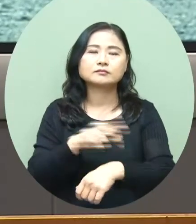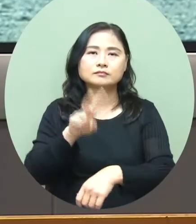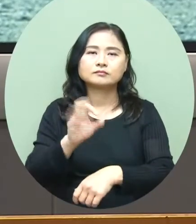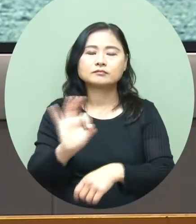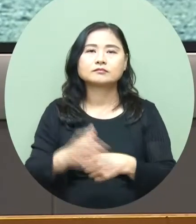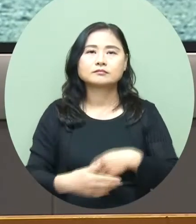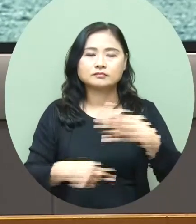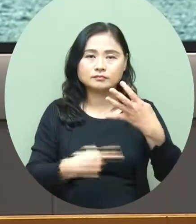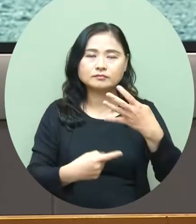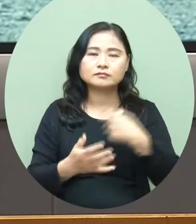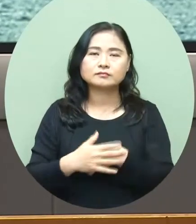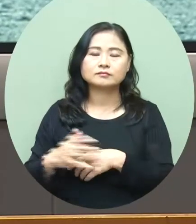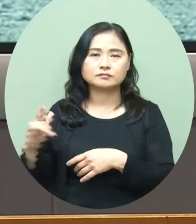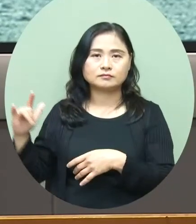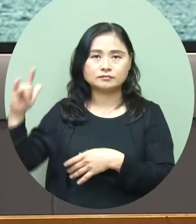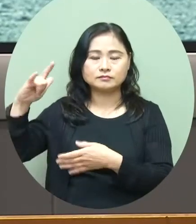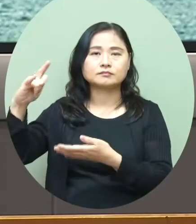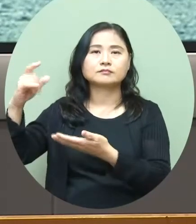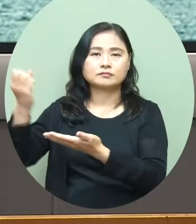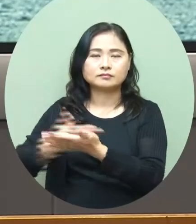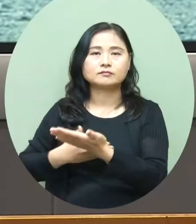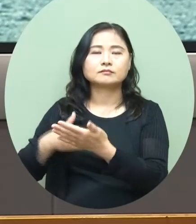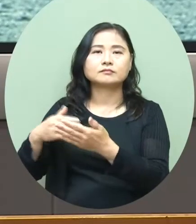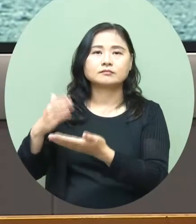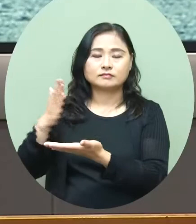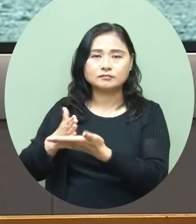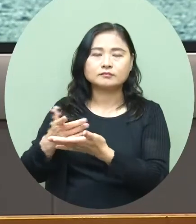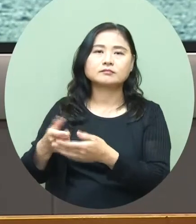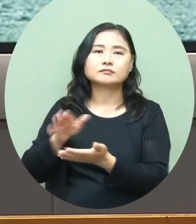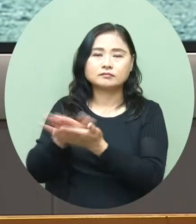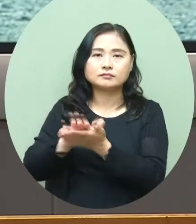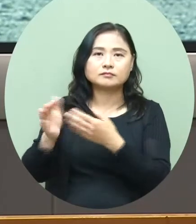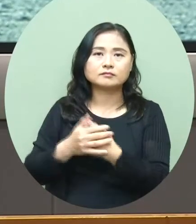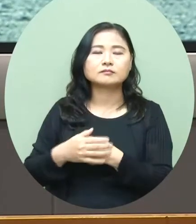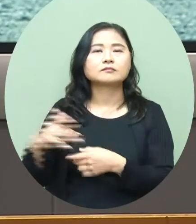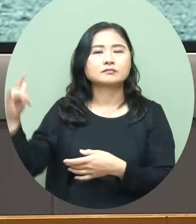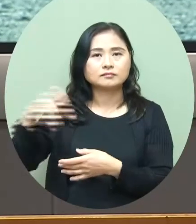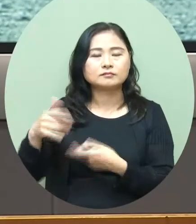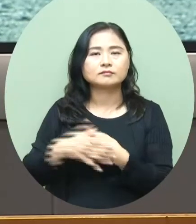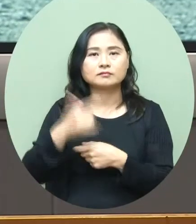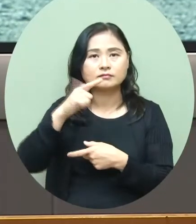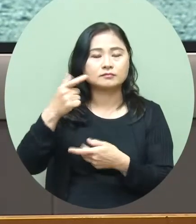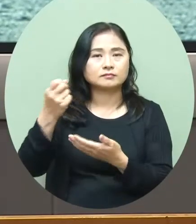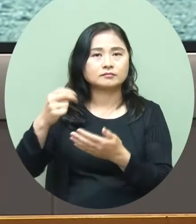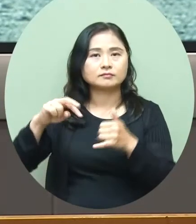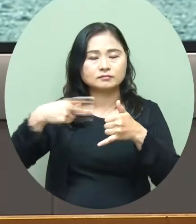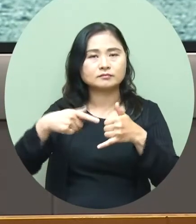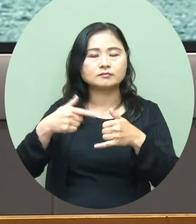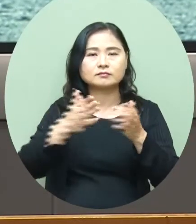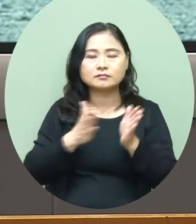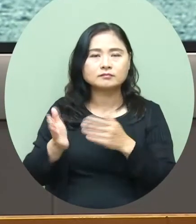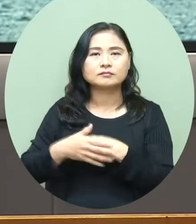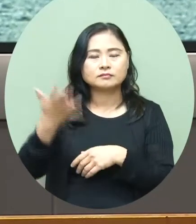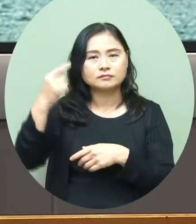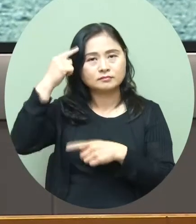where people test positive after finishing the quarantine. Now, after the place-specific flight suspension mechanism is relaxed,